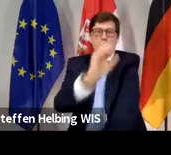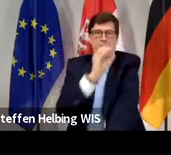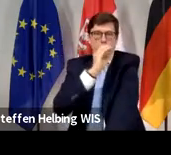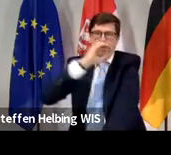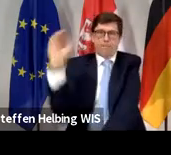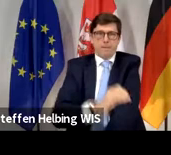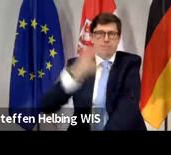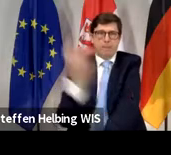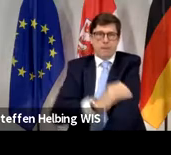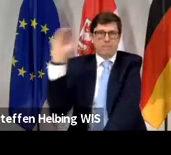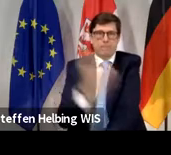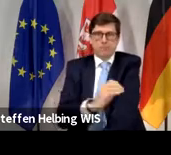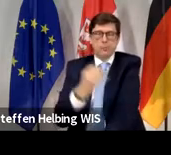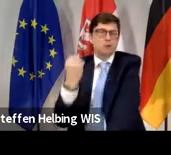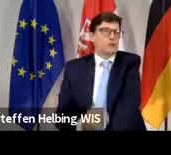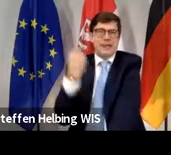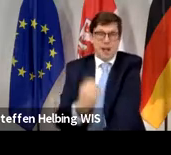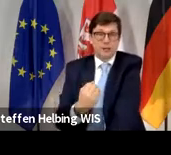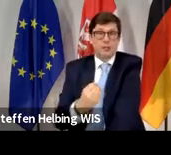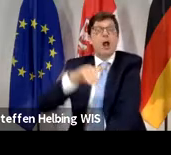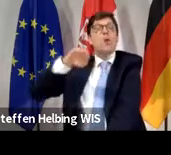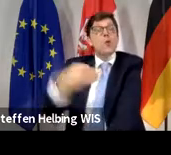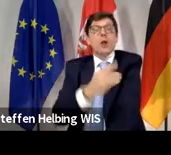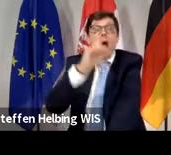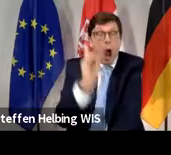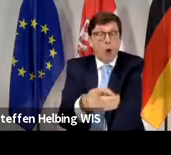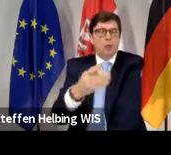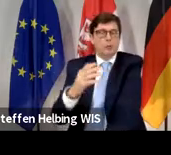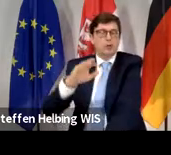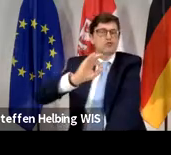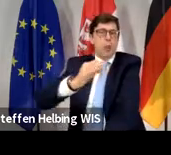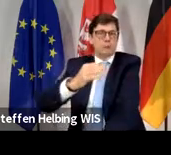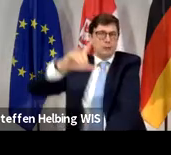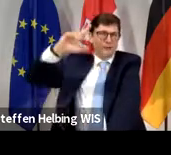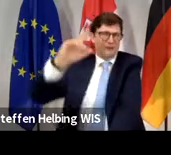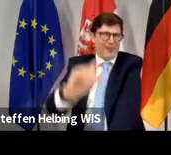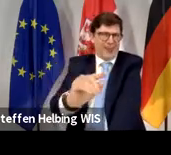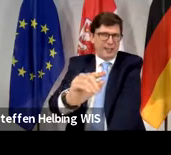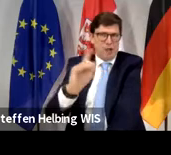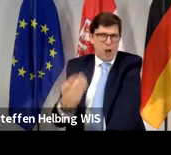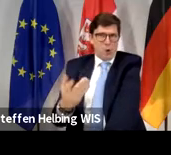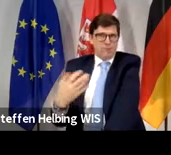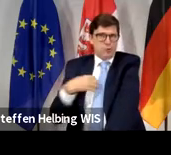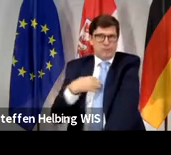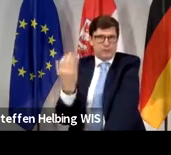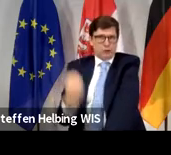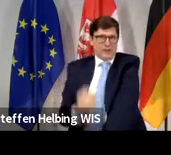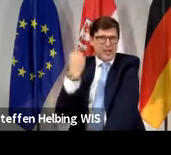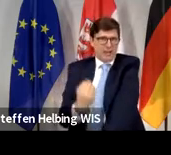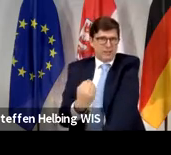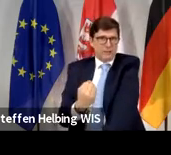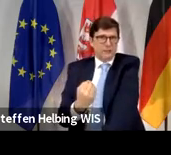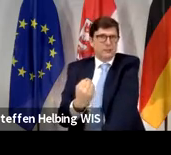have all the lack of communication daily in our daily lives. And also, we have not that